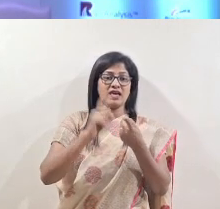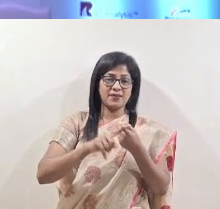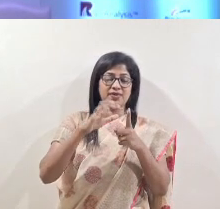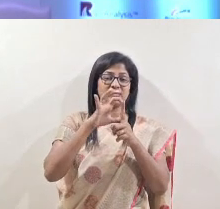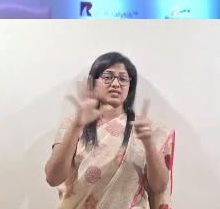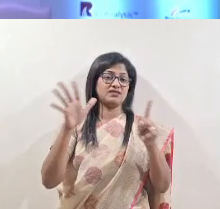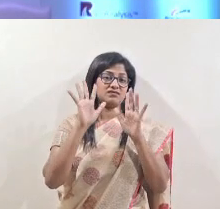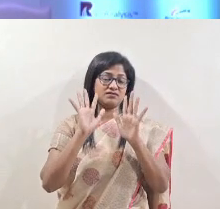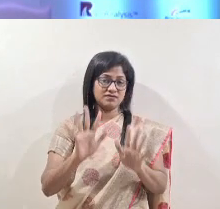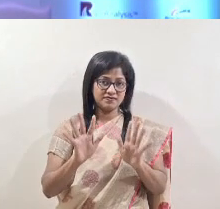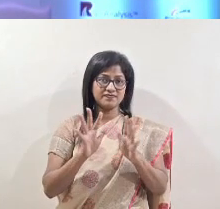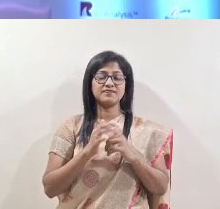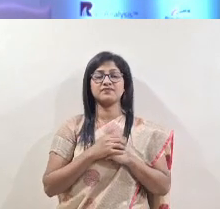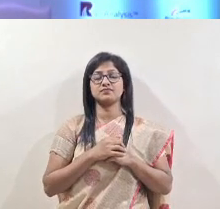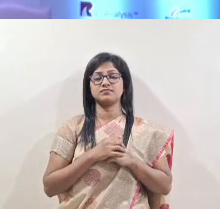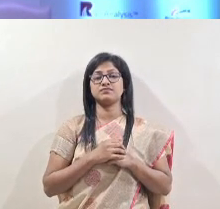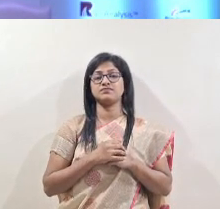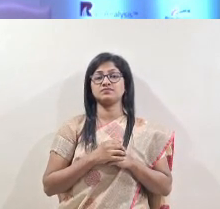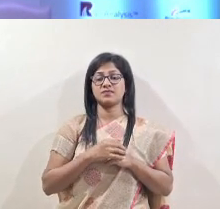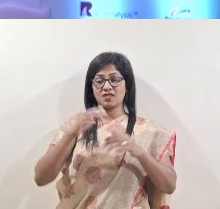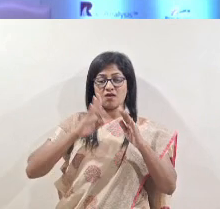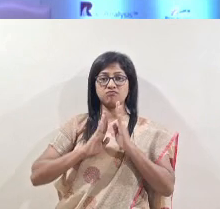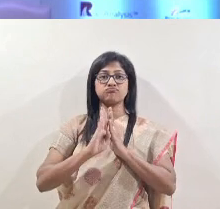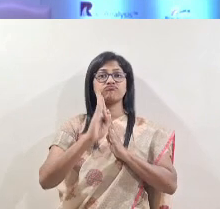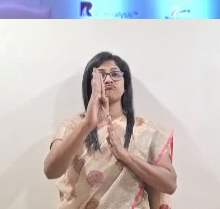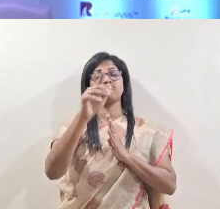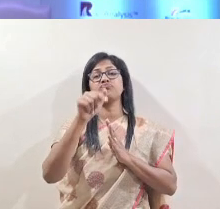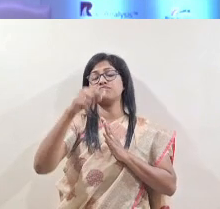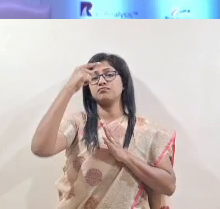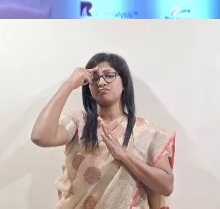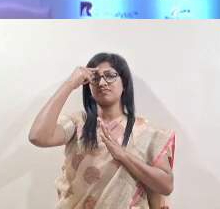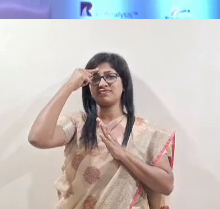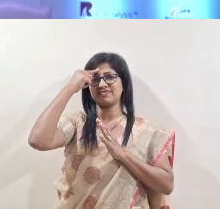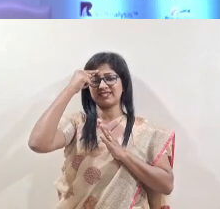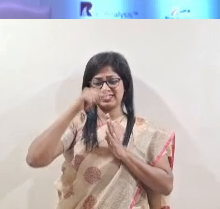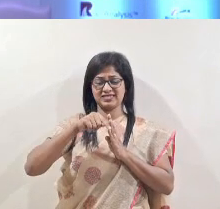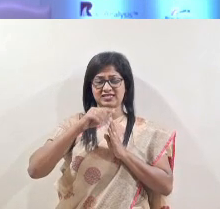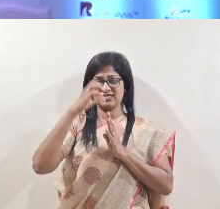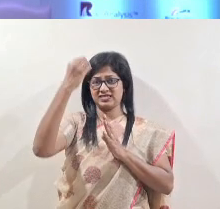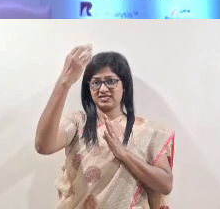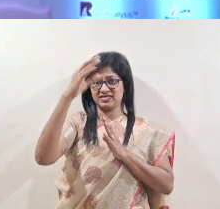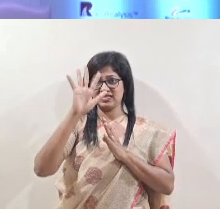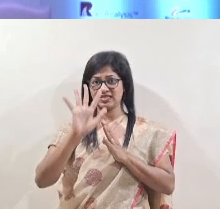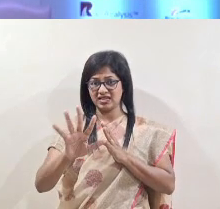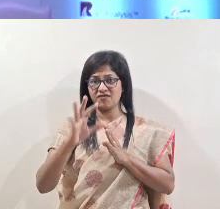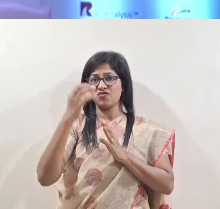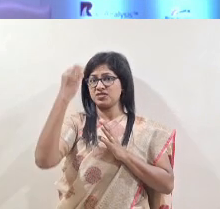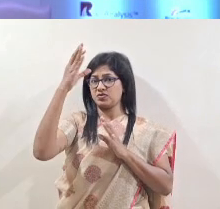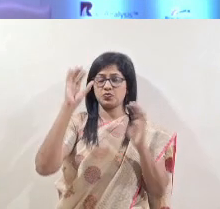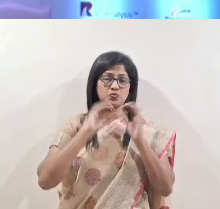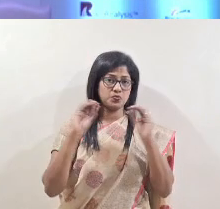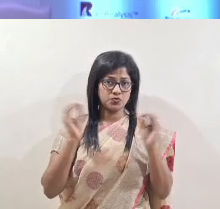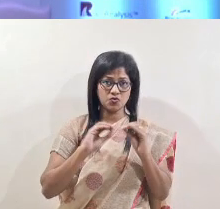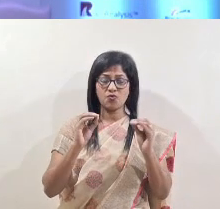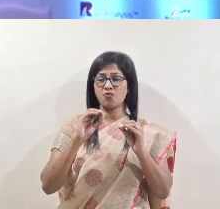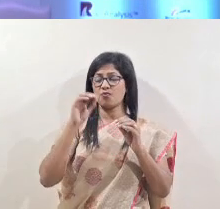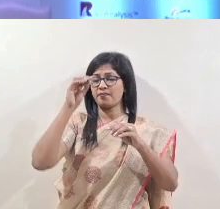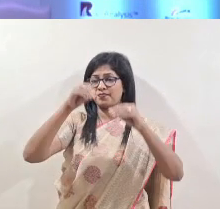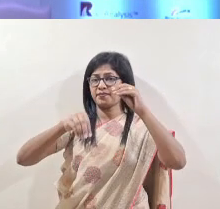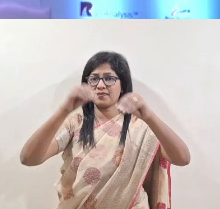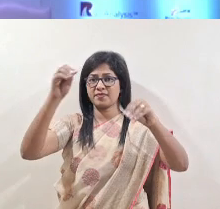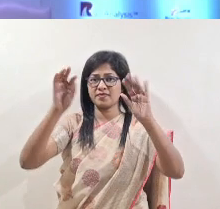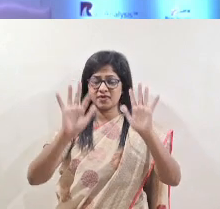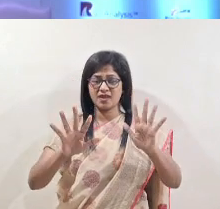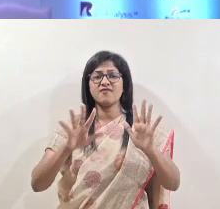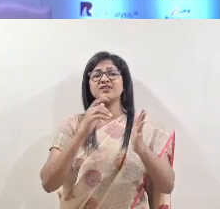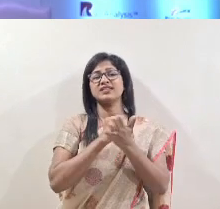like the mid block. They don't think like the mid block is whether signalized or unsignalized, whether marked or unmarked, but they